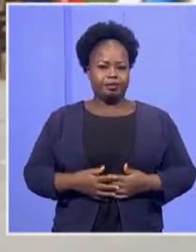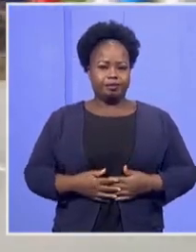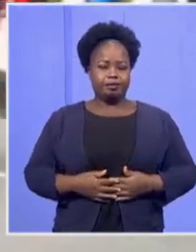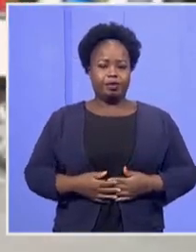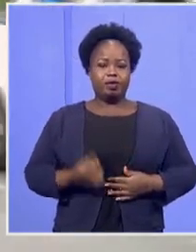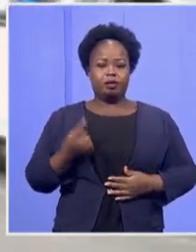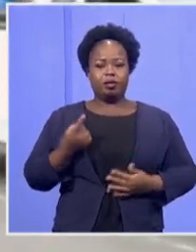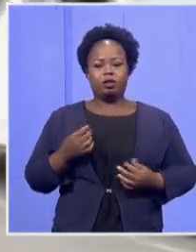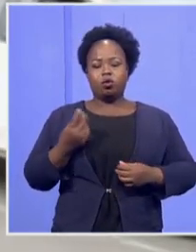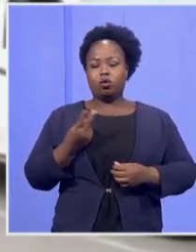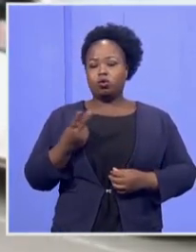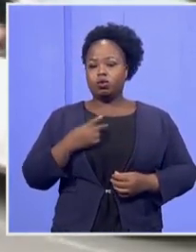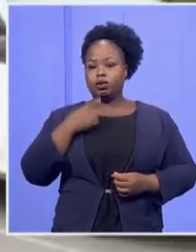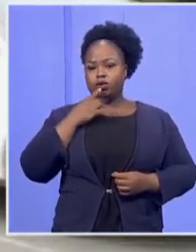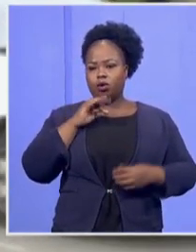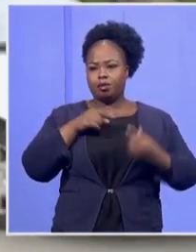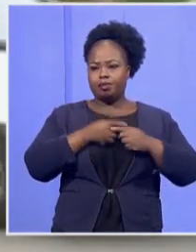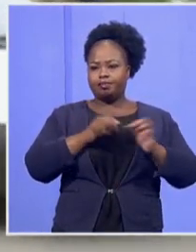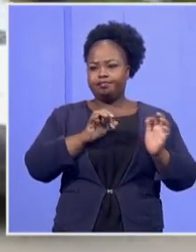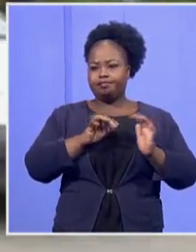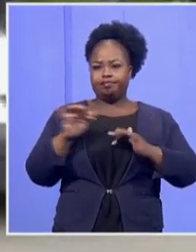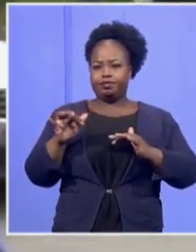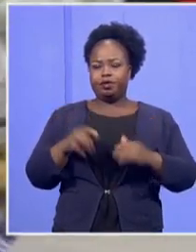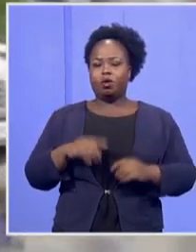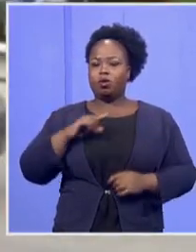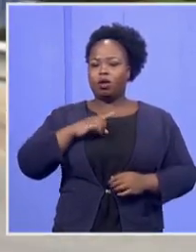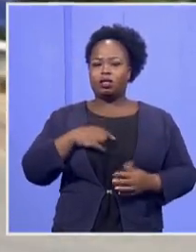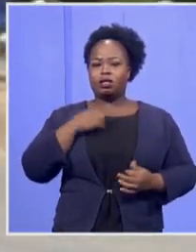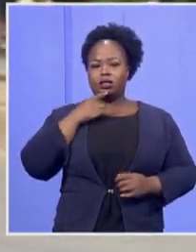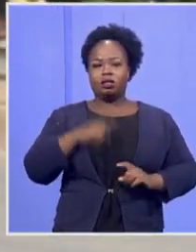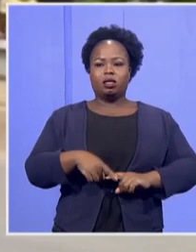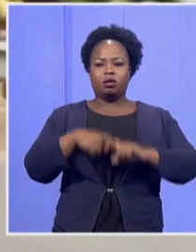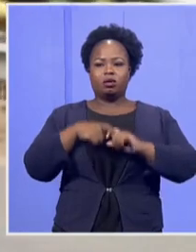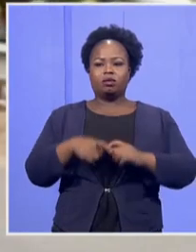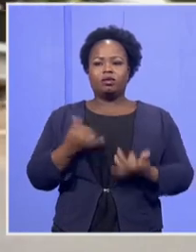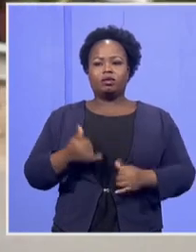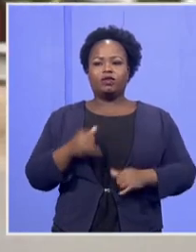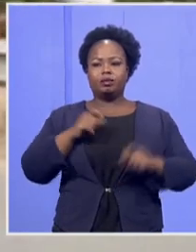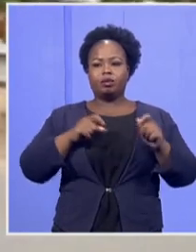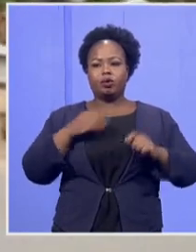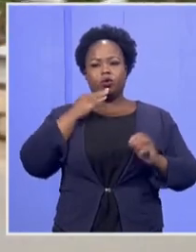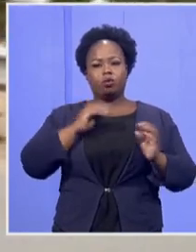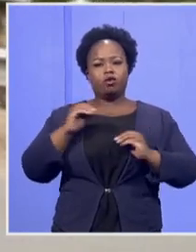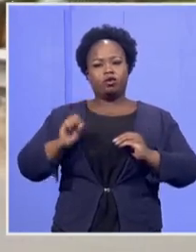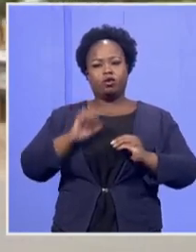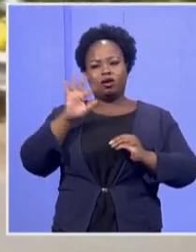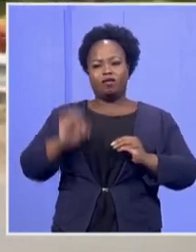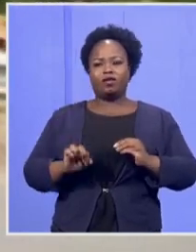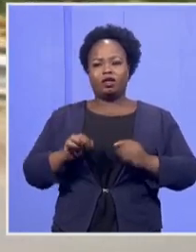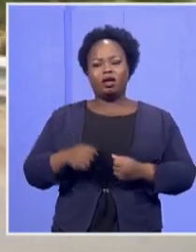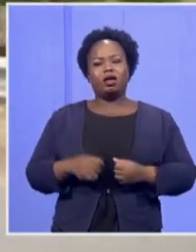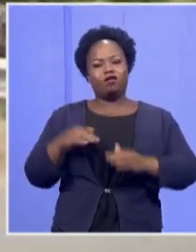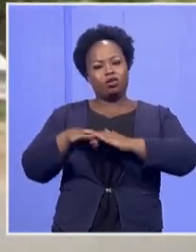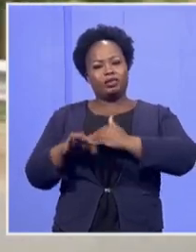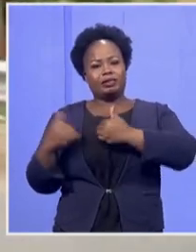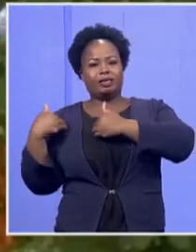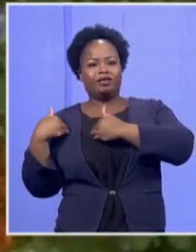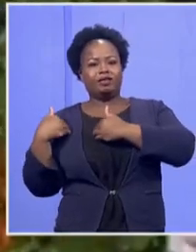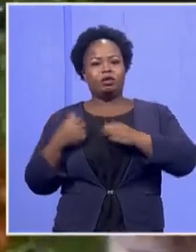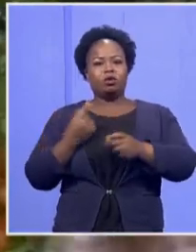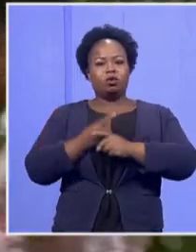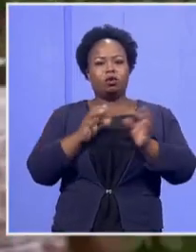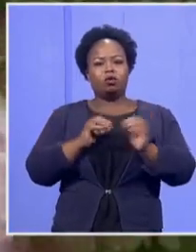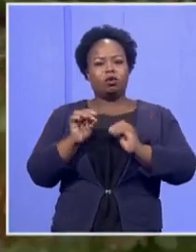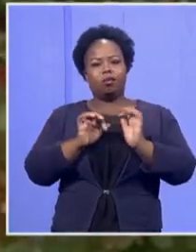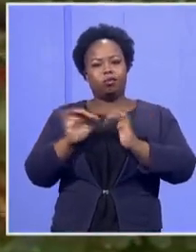which is the resolution on migration, which will see the complete overhaul of the Citizenship Act, Refugees Act, and Immigration Act to meet the